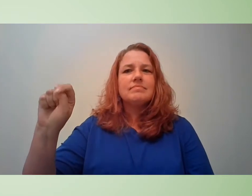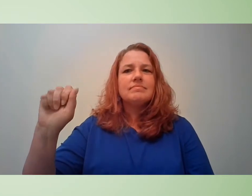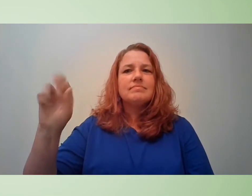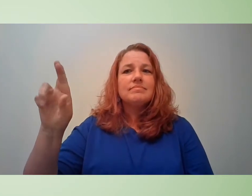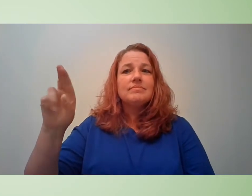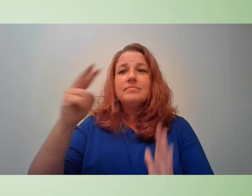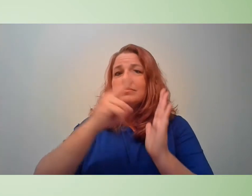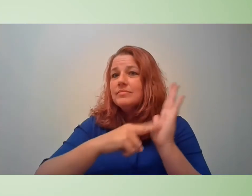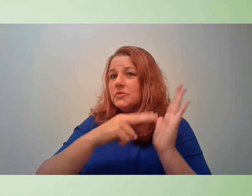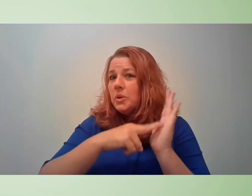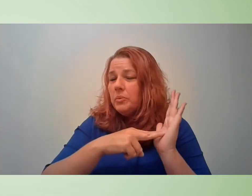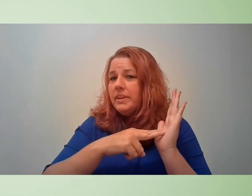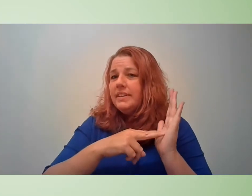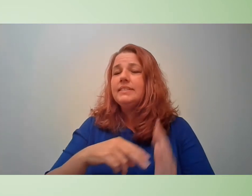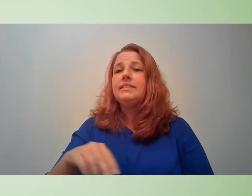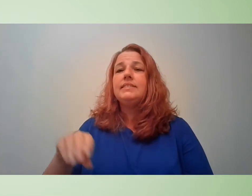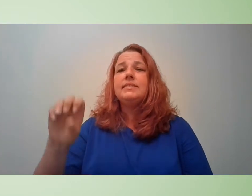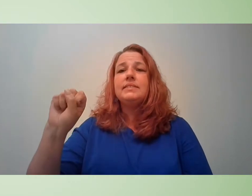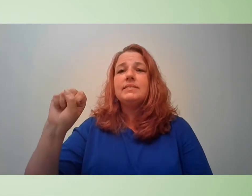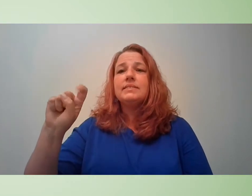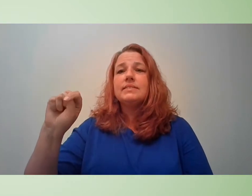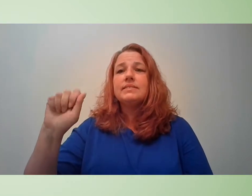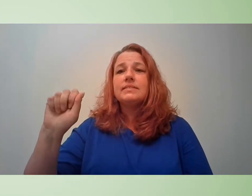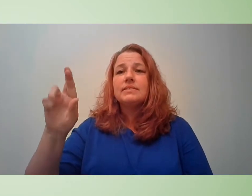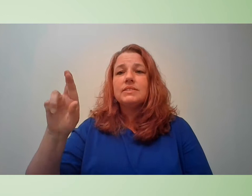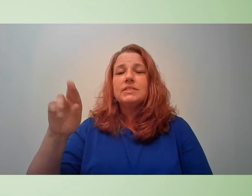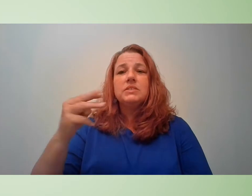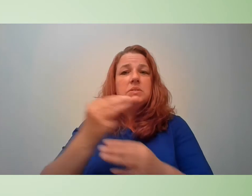projects, or homework.